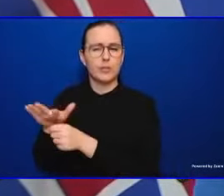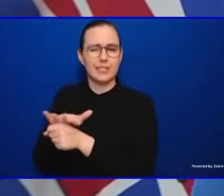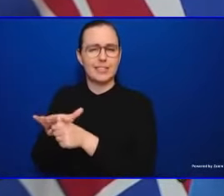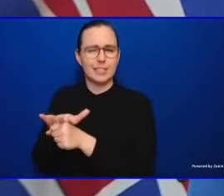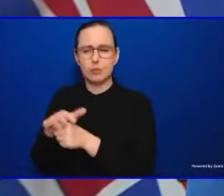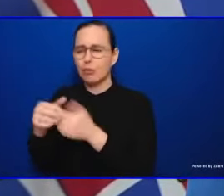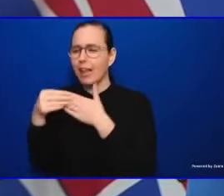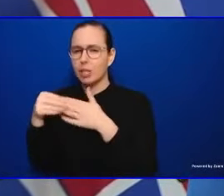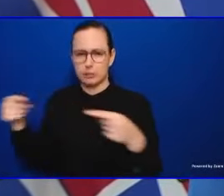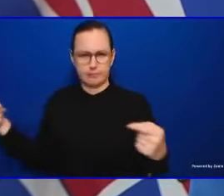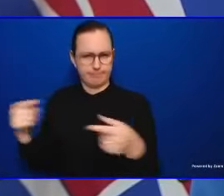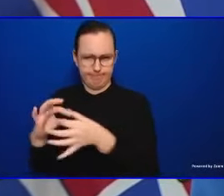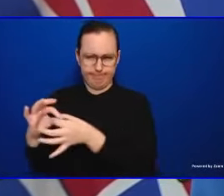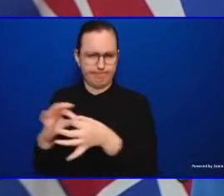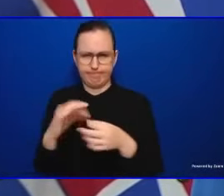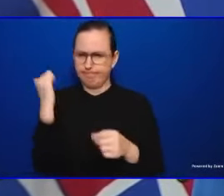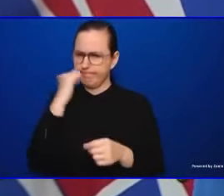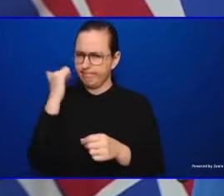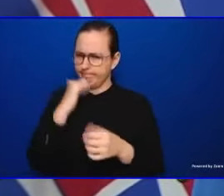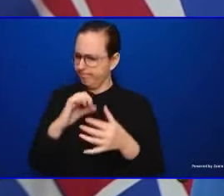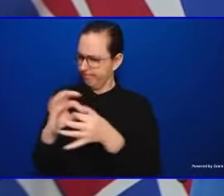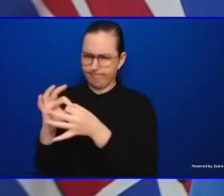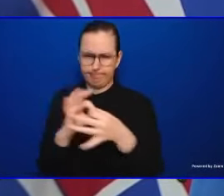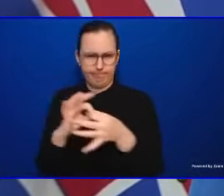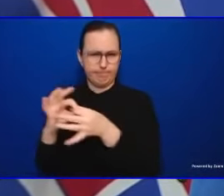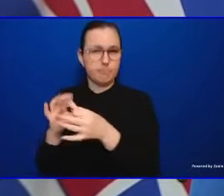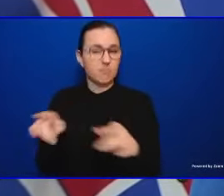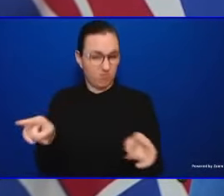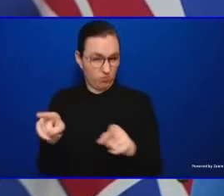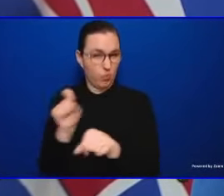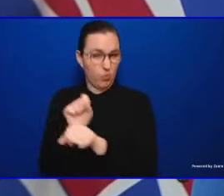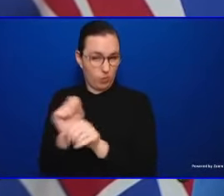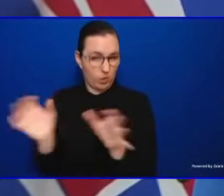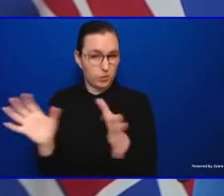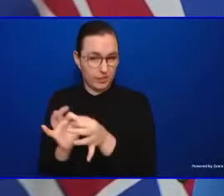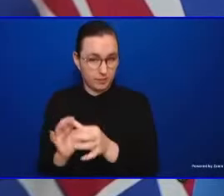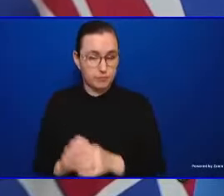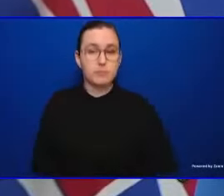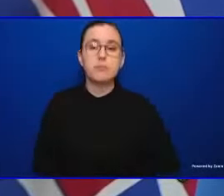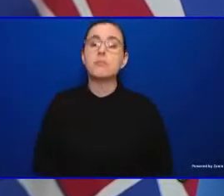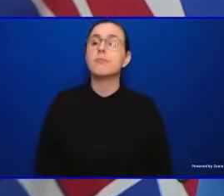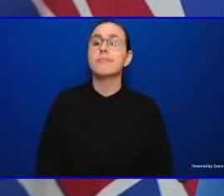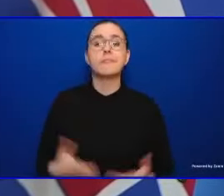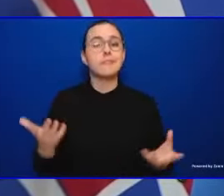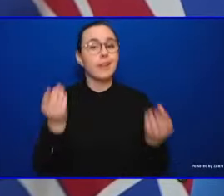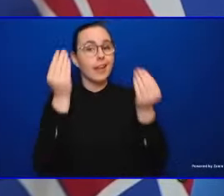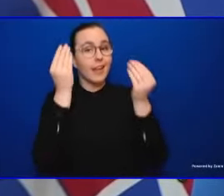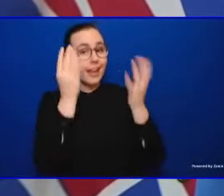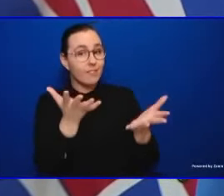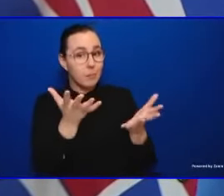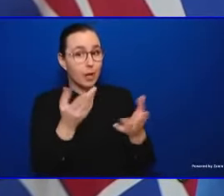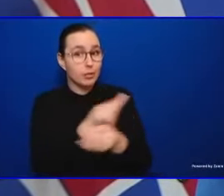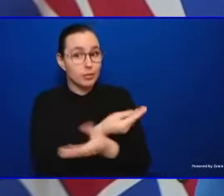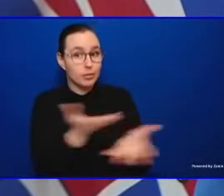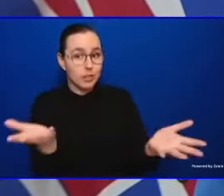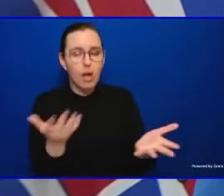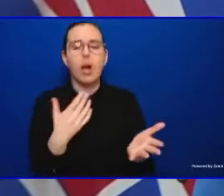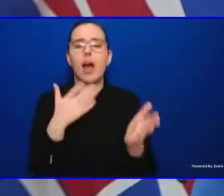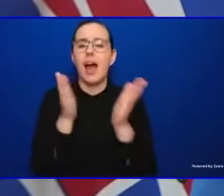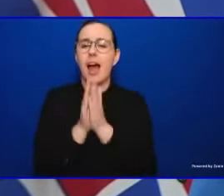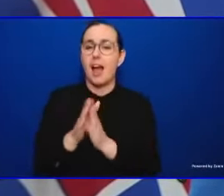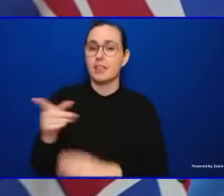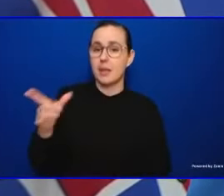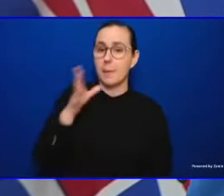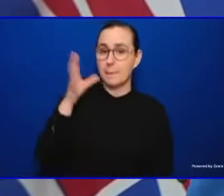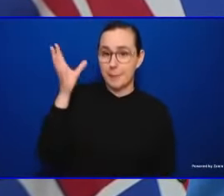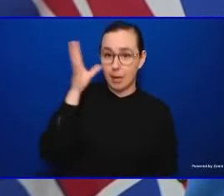with effective information sharing, parents are encouraged to report rapid test results to public health and to ensure they contact